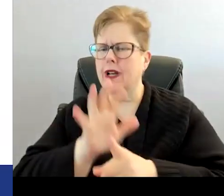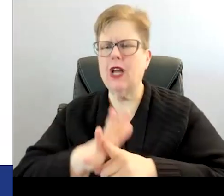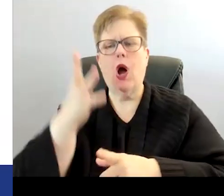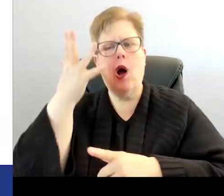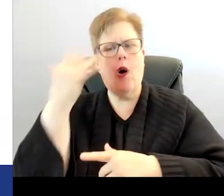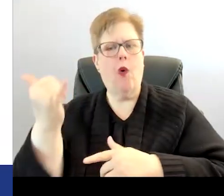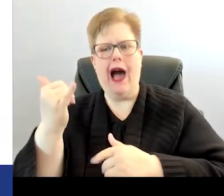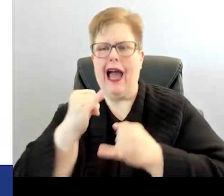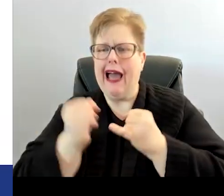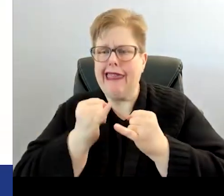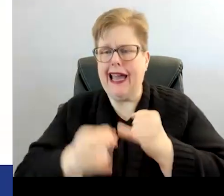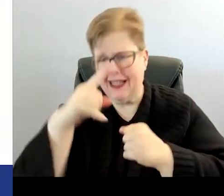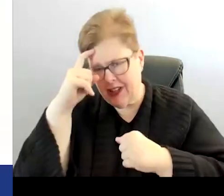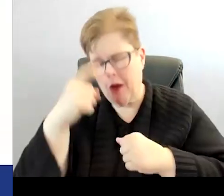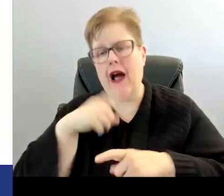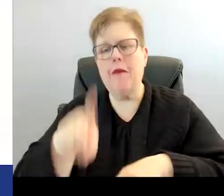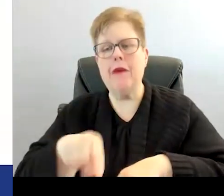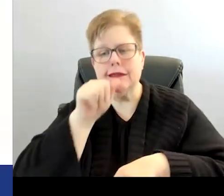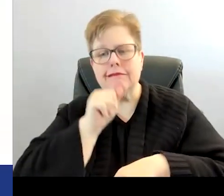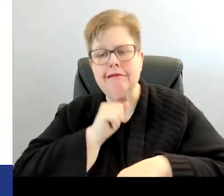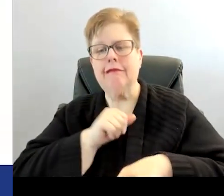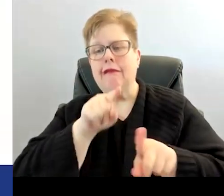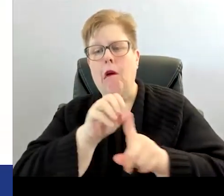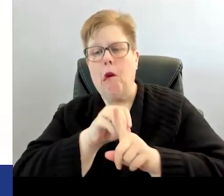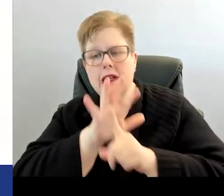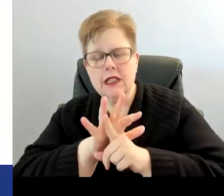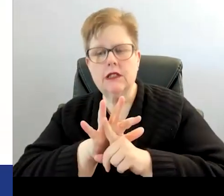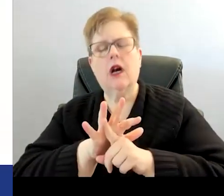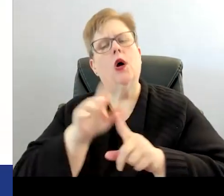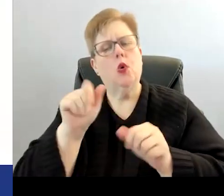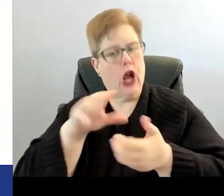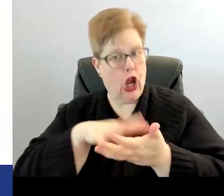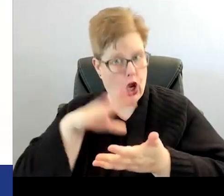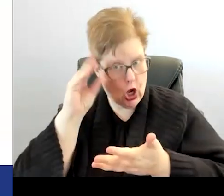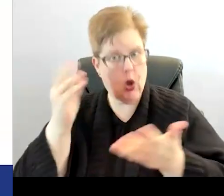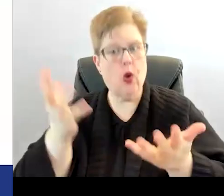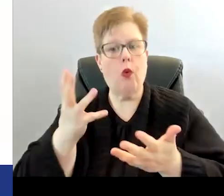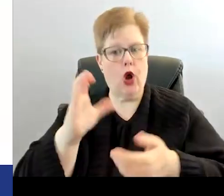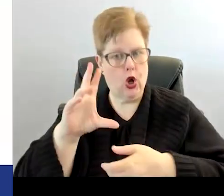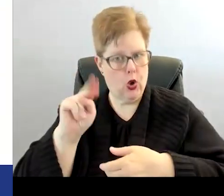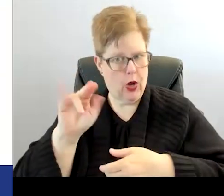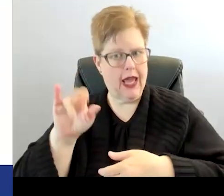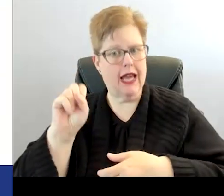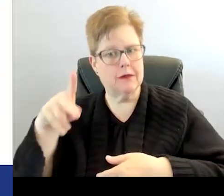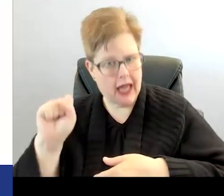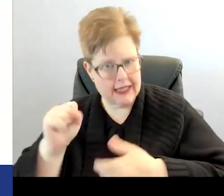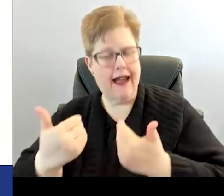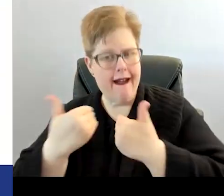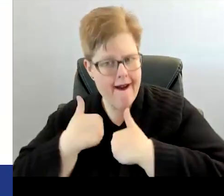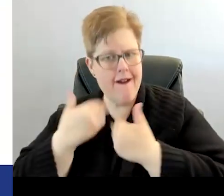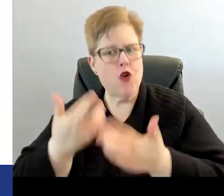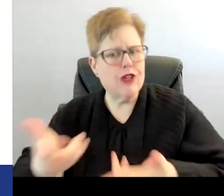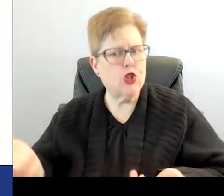in the end of your summer? Well, of course, you can learn about the resources at CUNY SPS and how to access